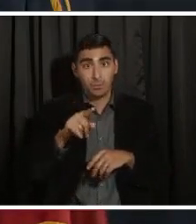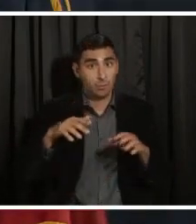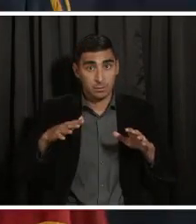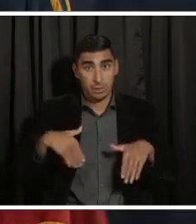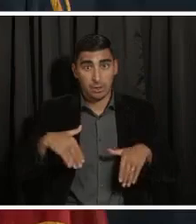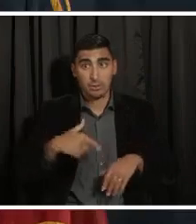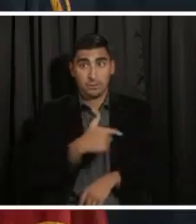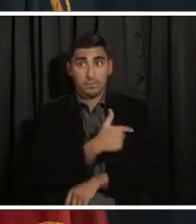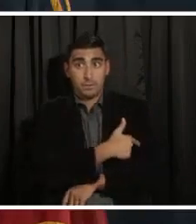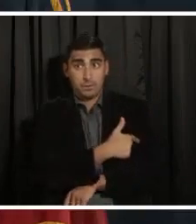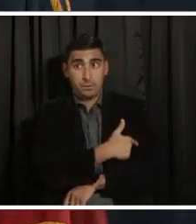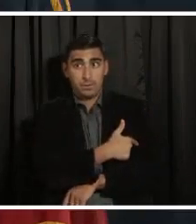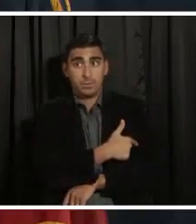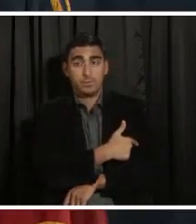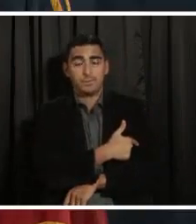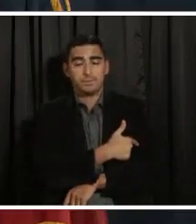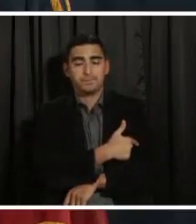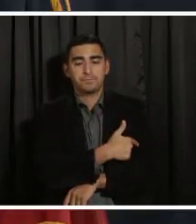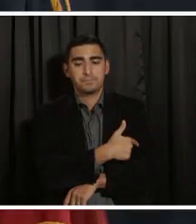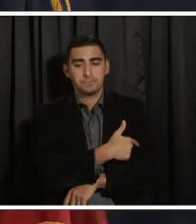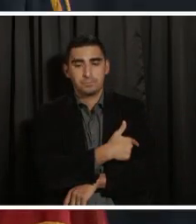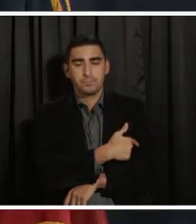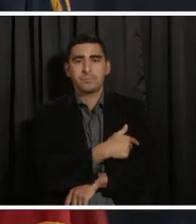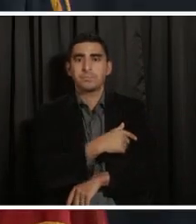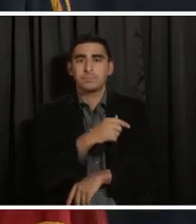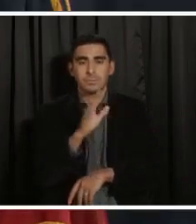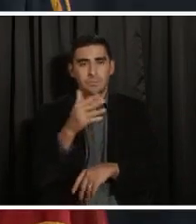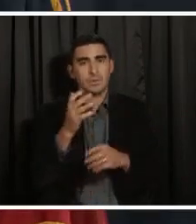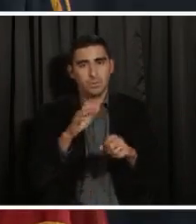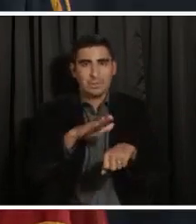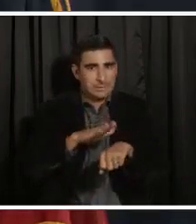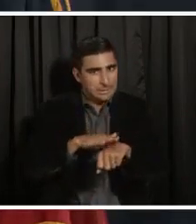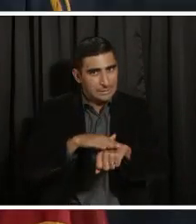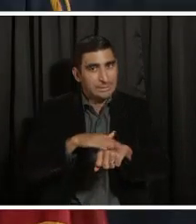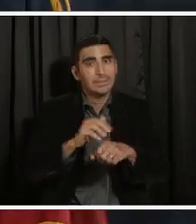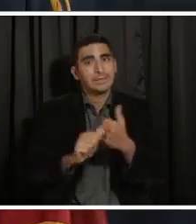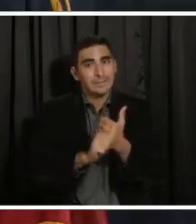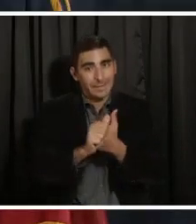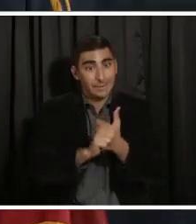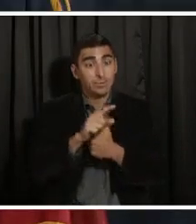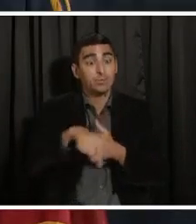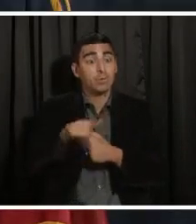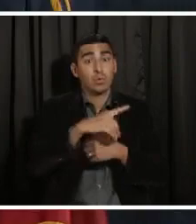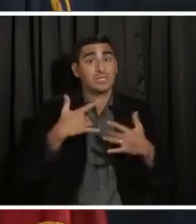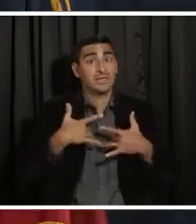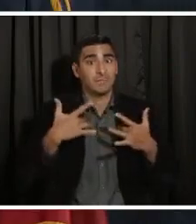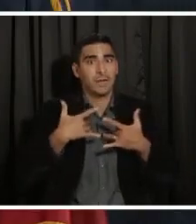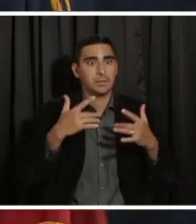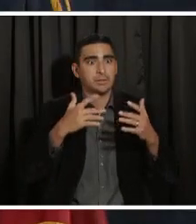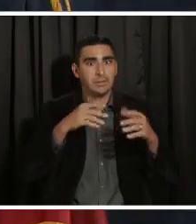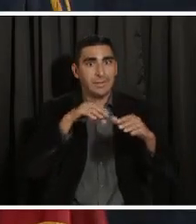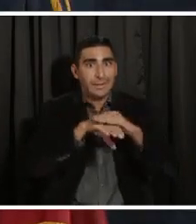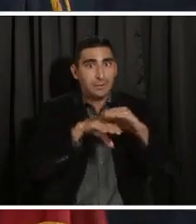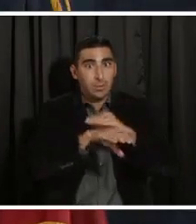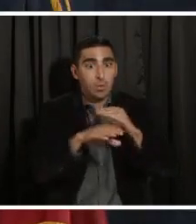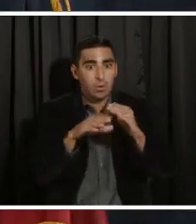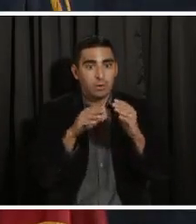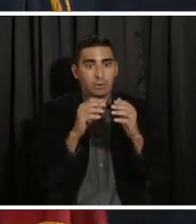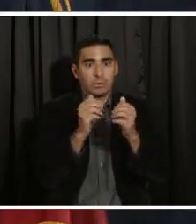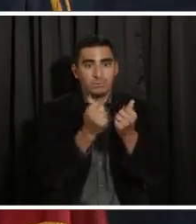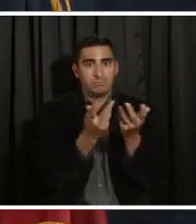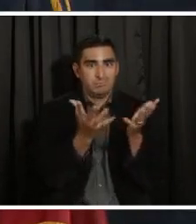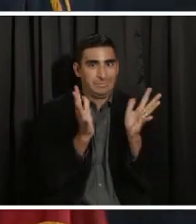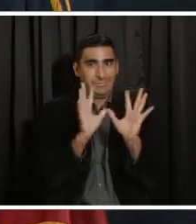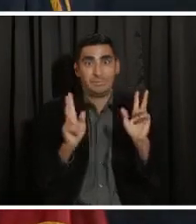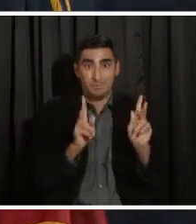I would really want to alert Coloradans to the danger of attending those kind of large indoor events. Get vaccinated, but until you do, until you have